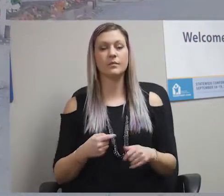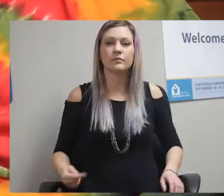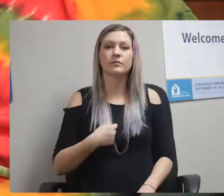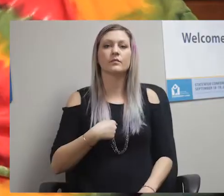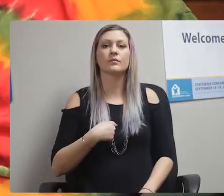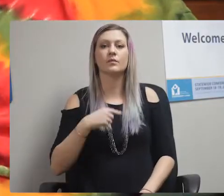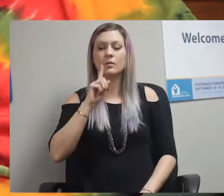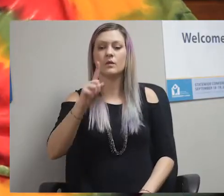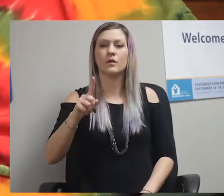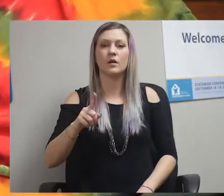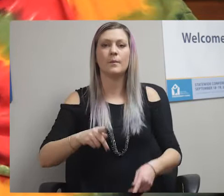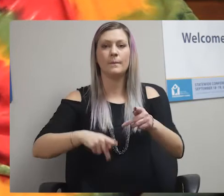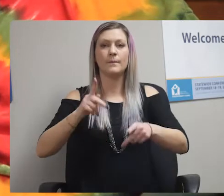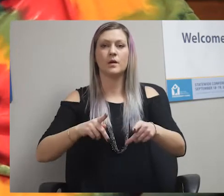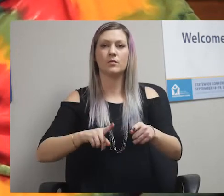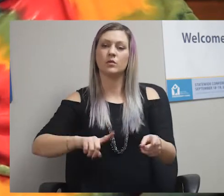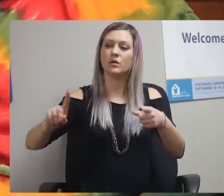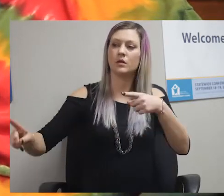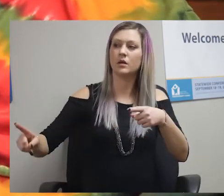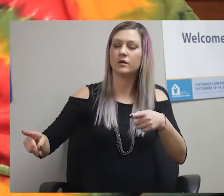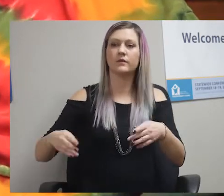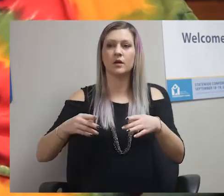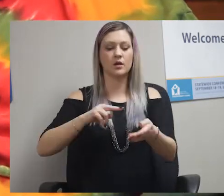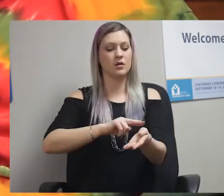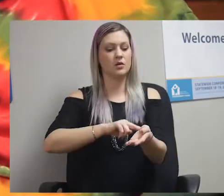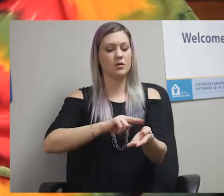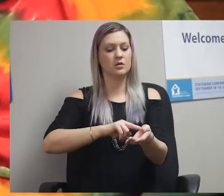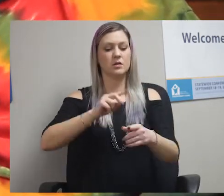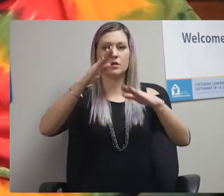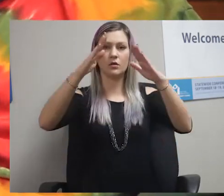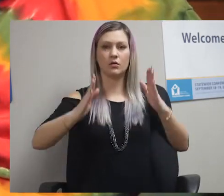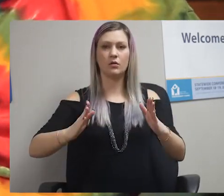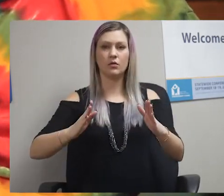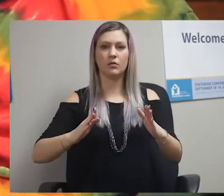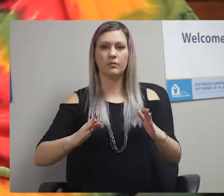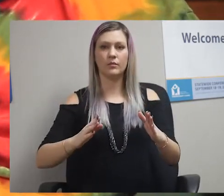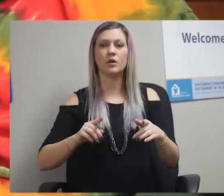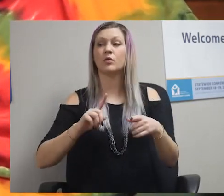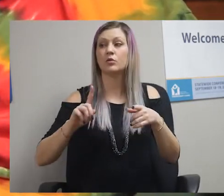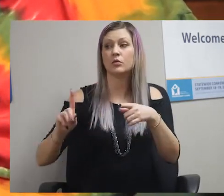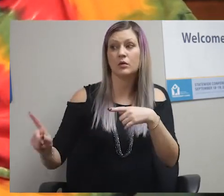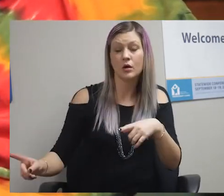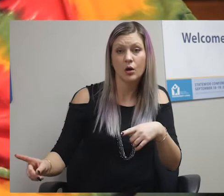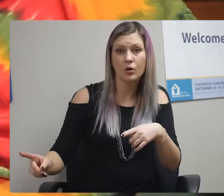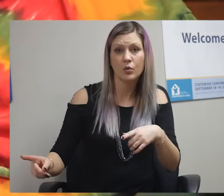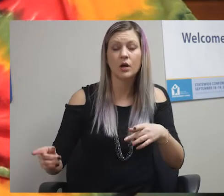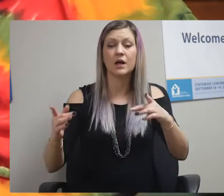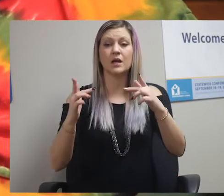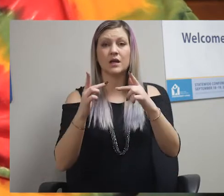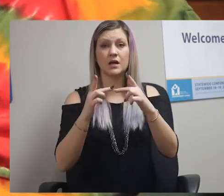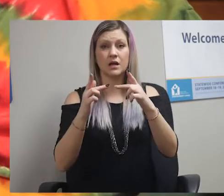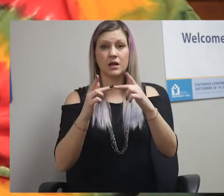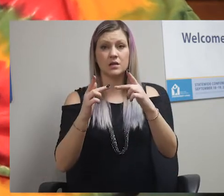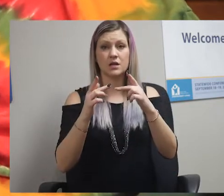one? I would suggest that people coming out of nursing homes or some kind of institutional